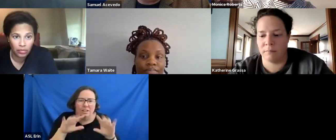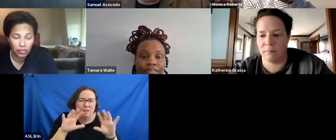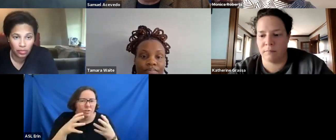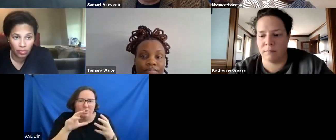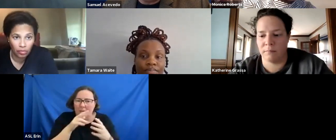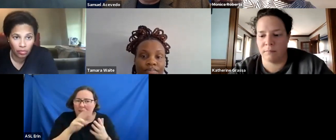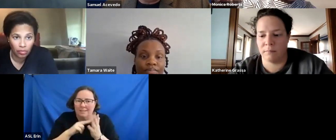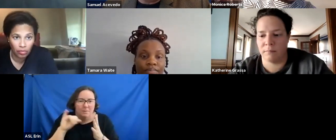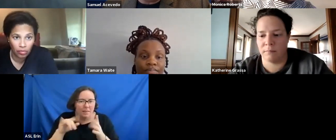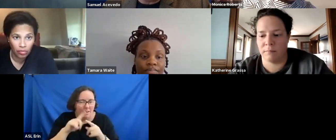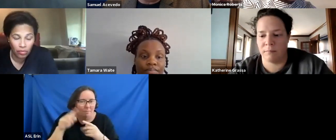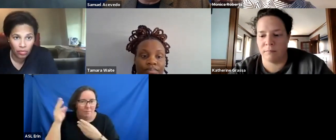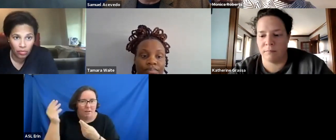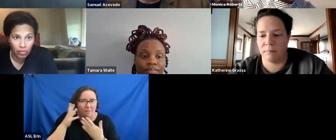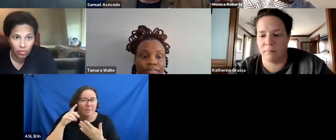believe that